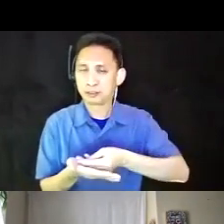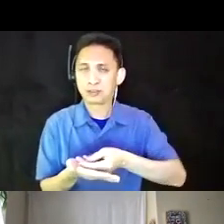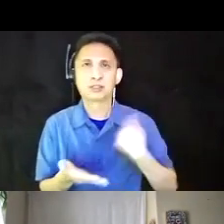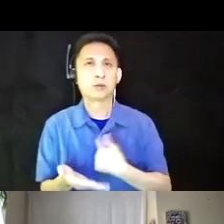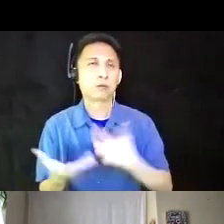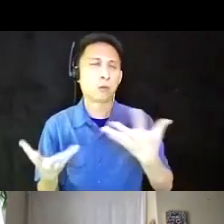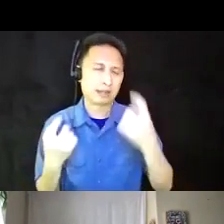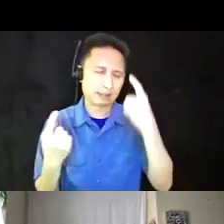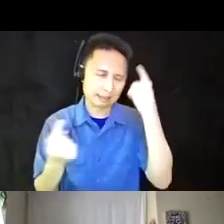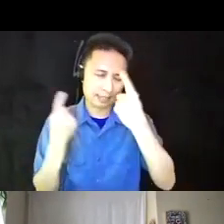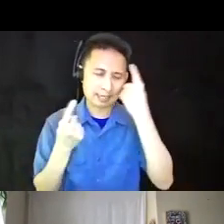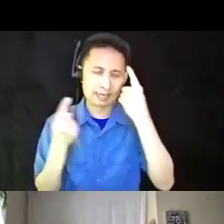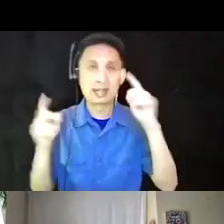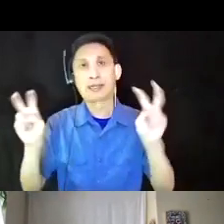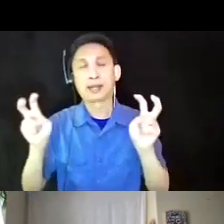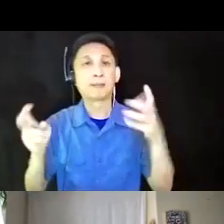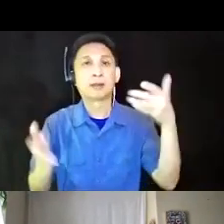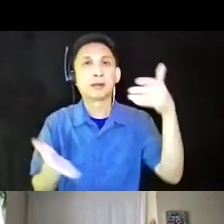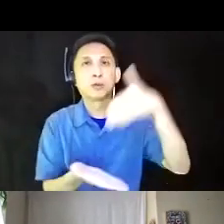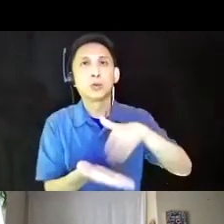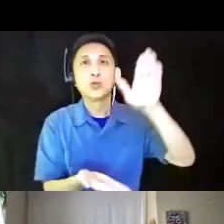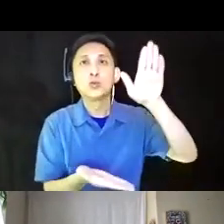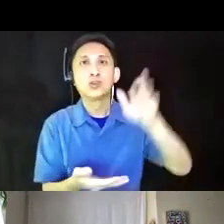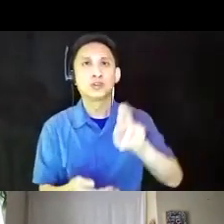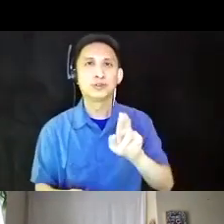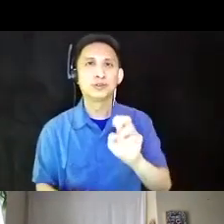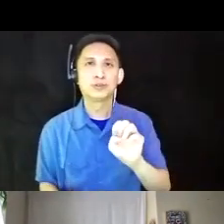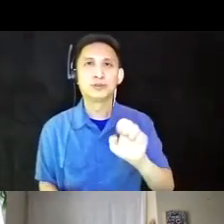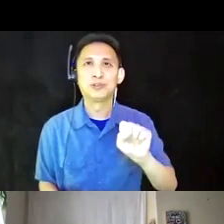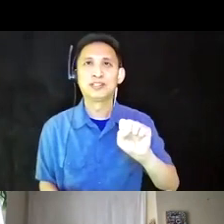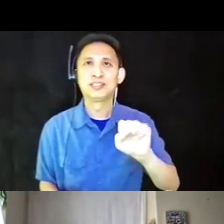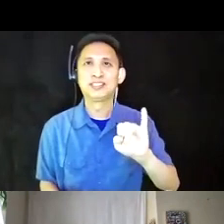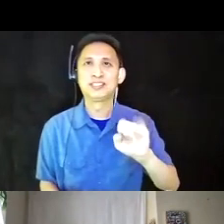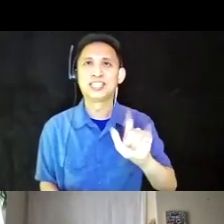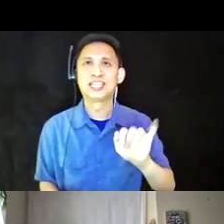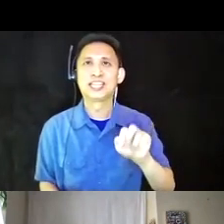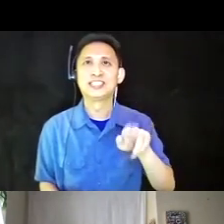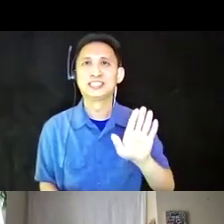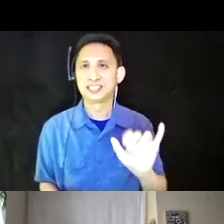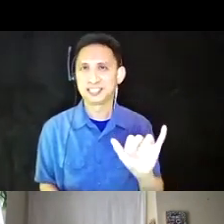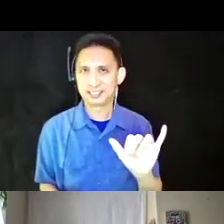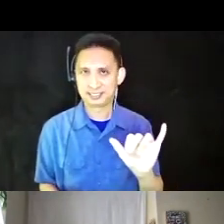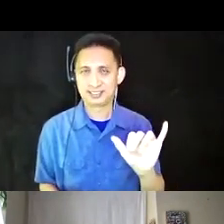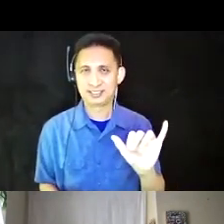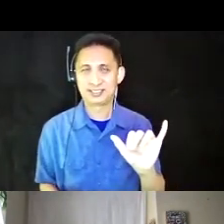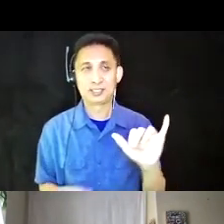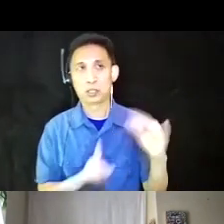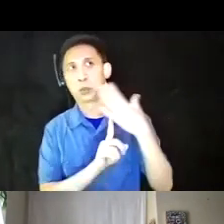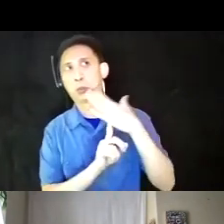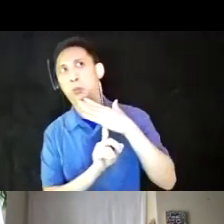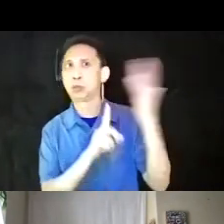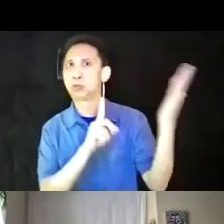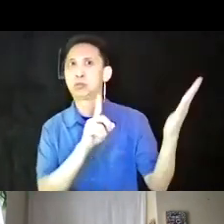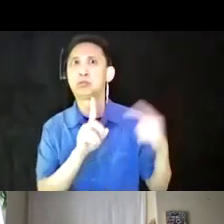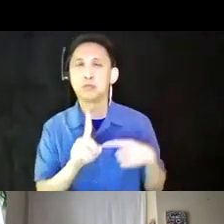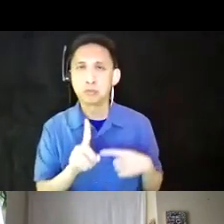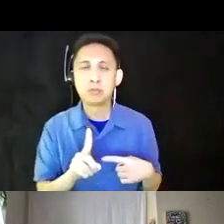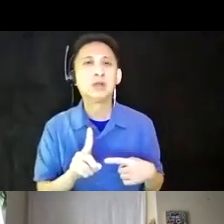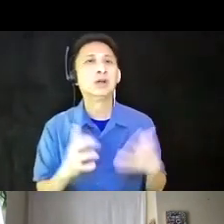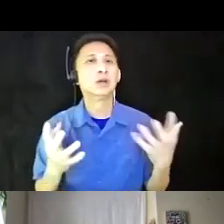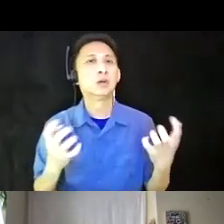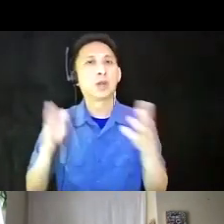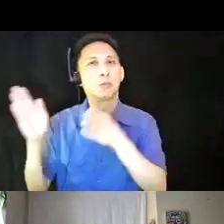resiliency. It was really inspiring for us. So in our workshop today, we are going to go through several steps of preparing your space for a